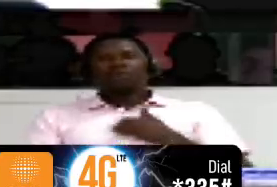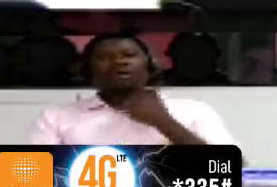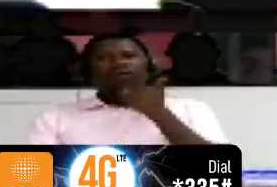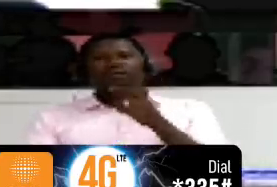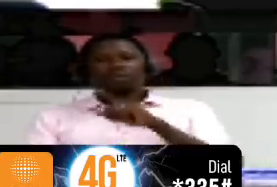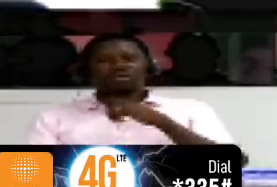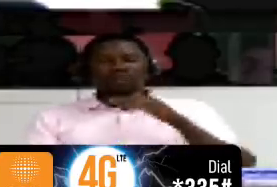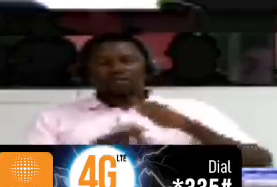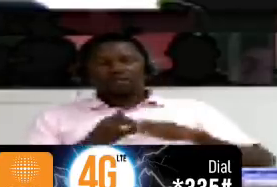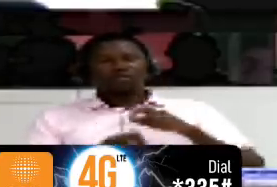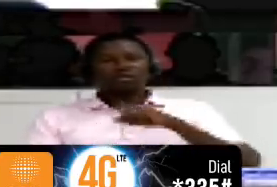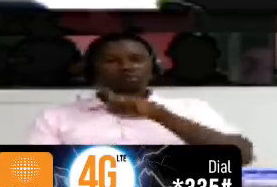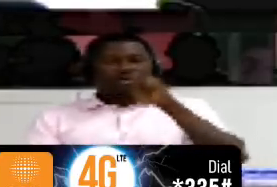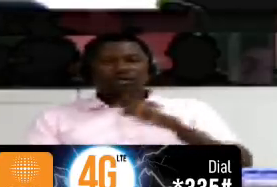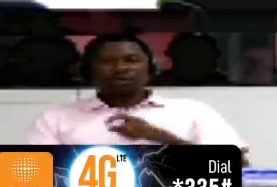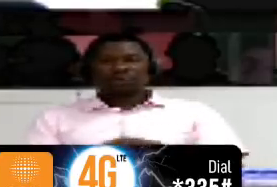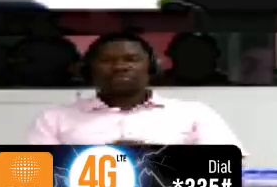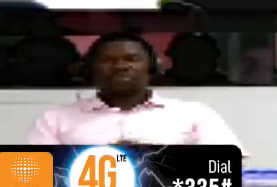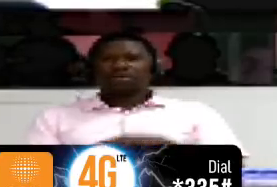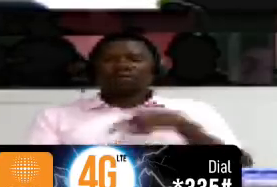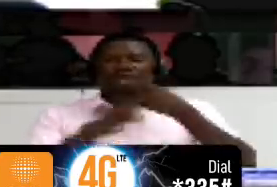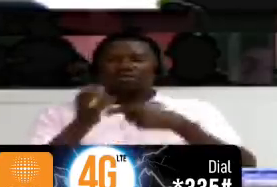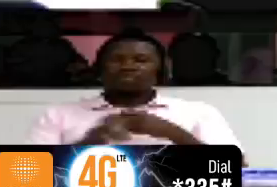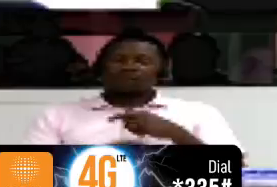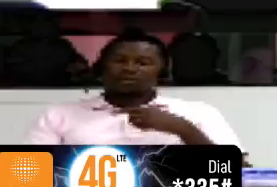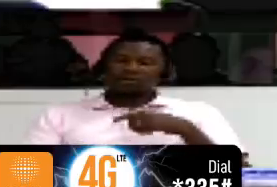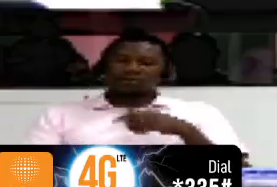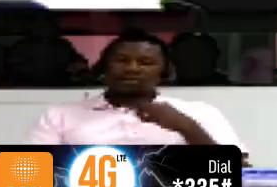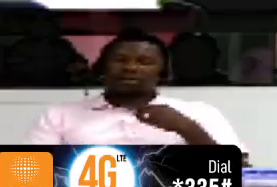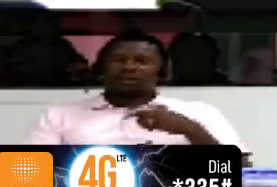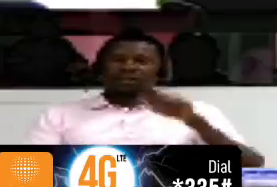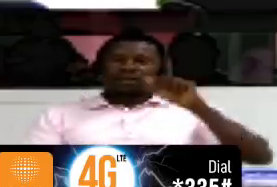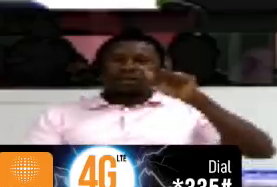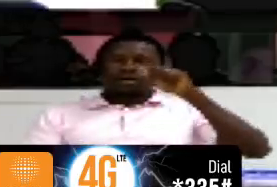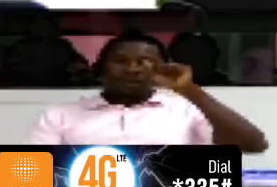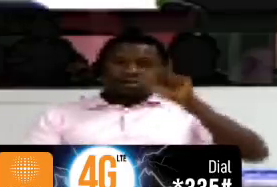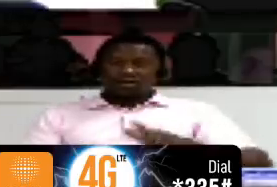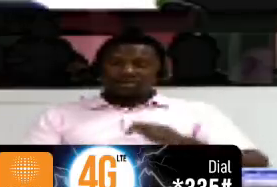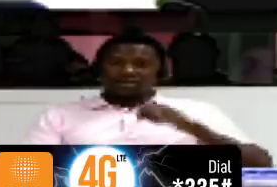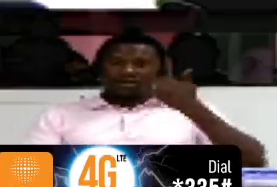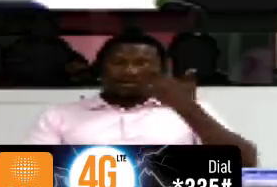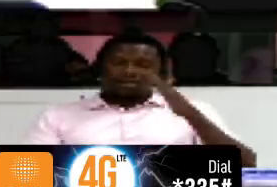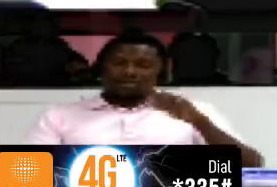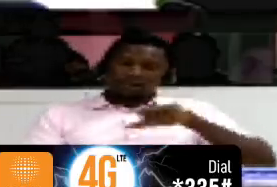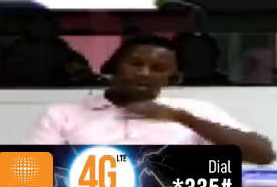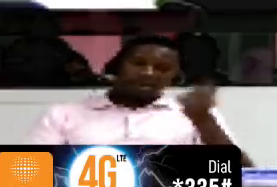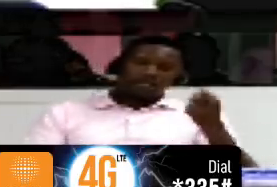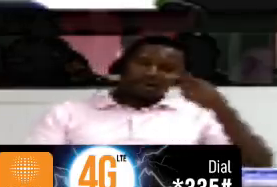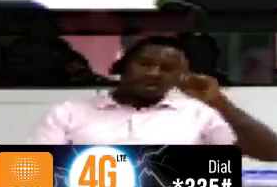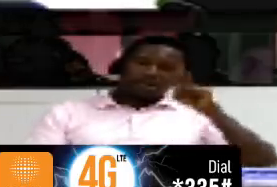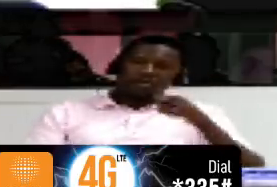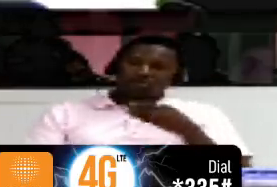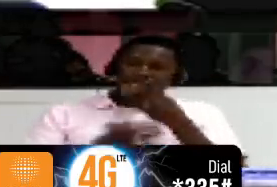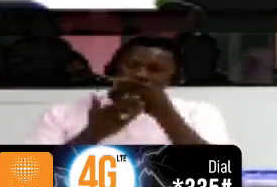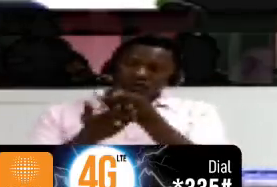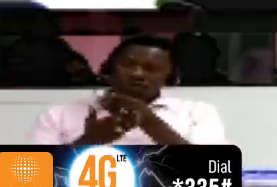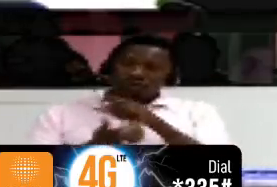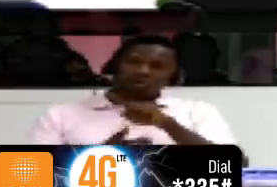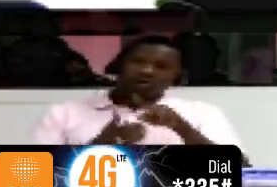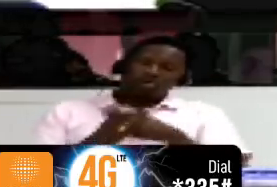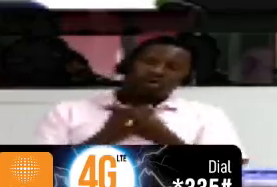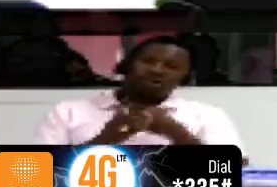now. After the events of April 10 and 11, did you or members of the union have a meeting